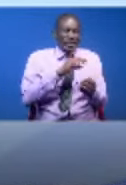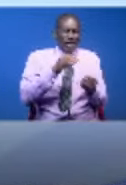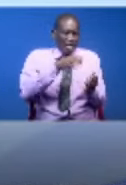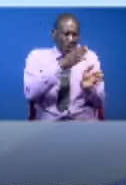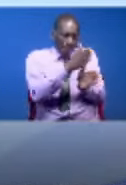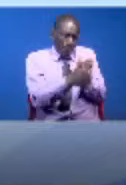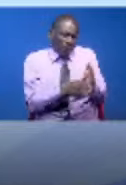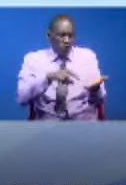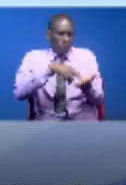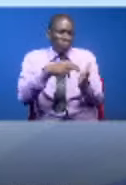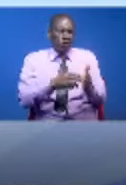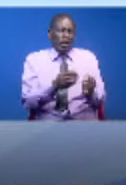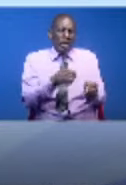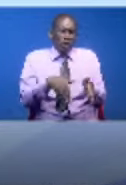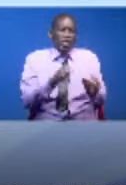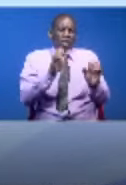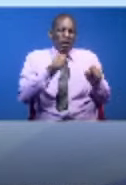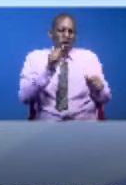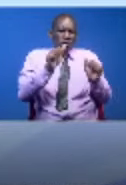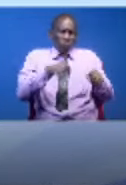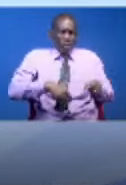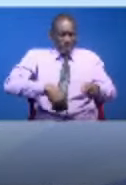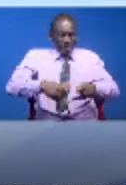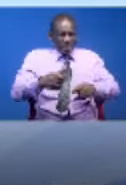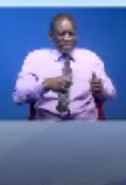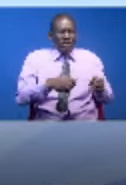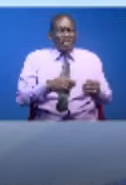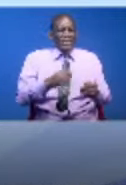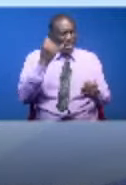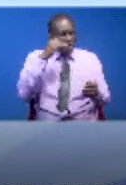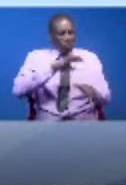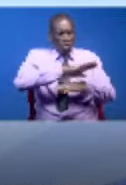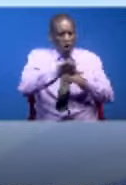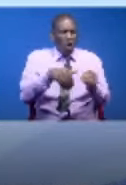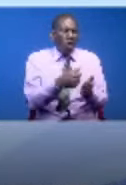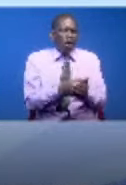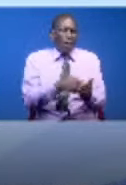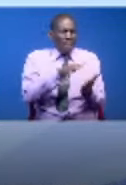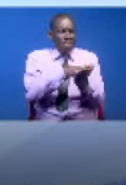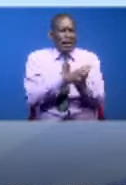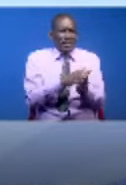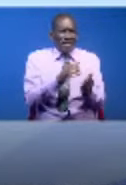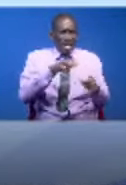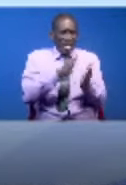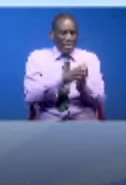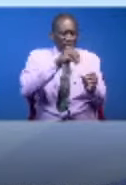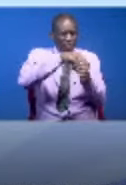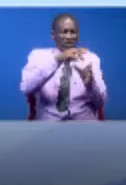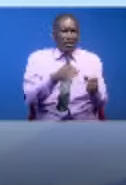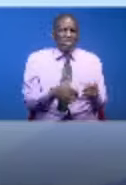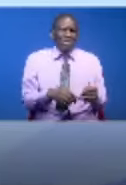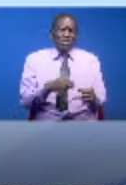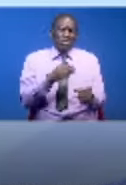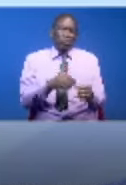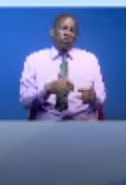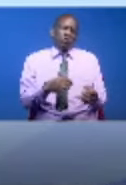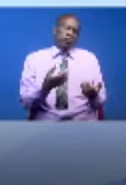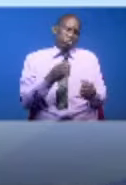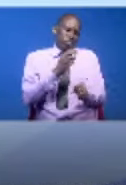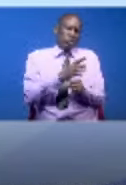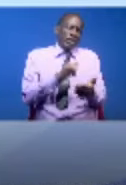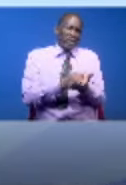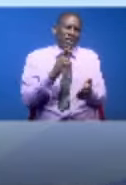then all sell it to different investors and different collaborative banks to actually spread that risk. So for us,